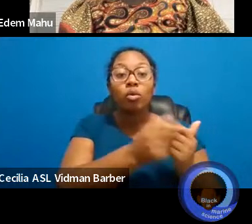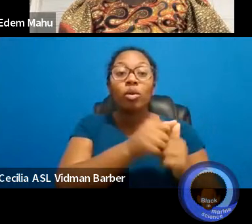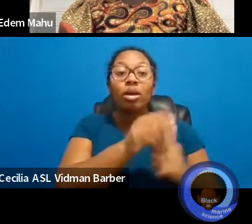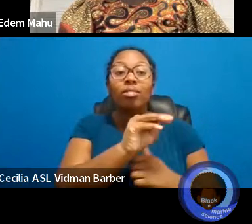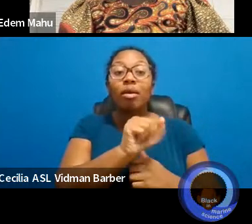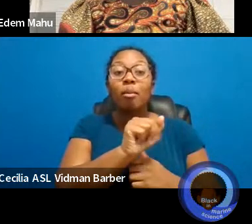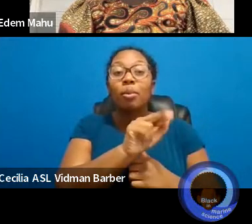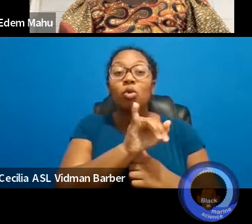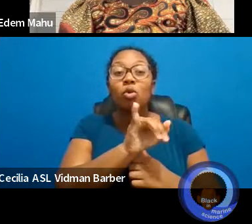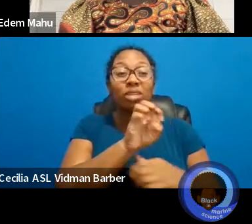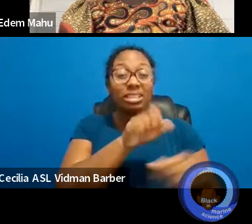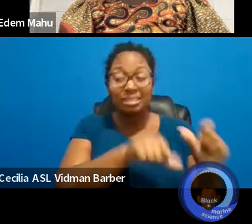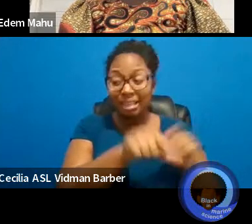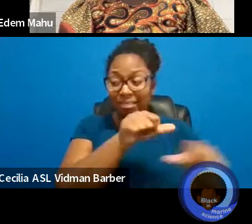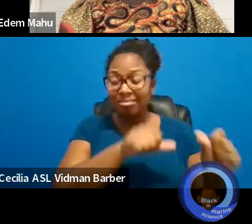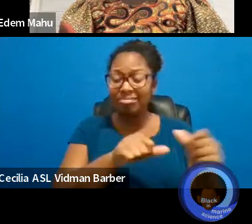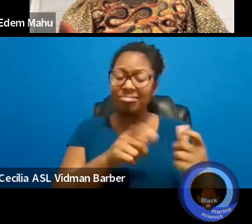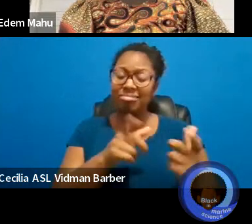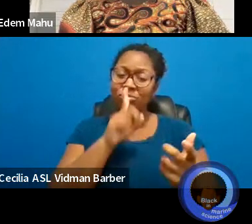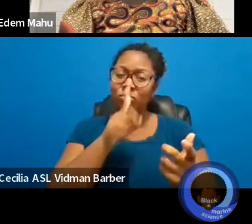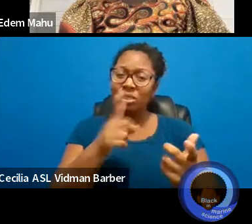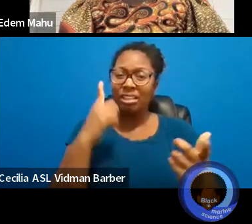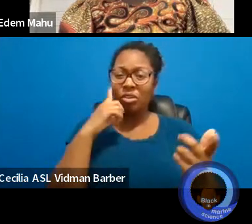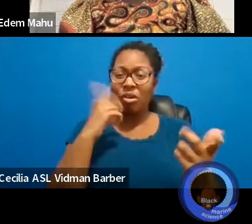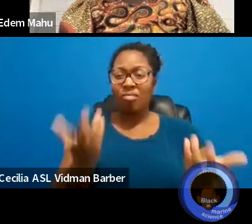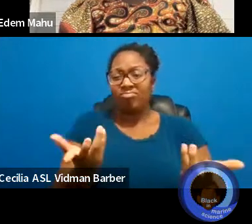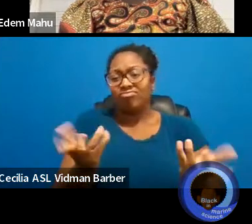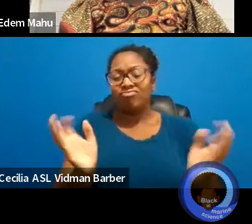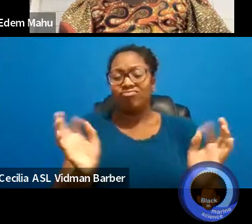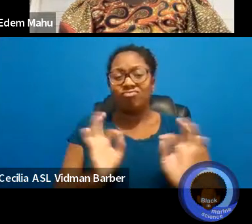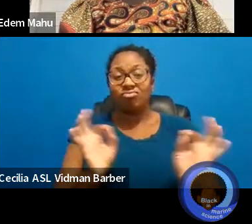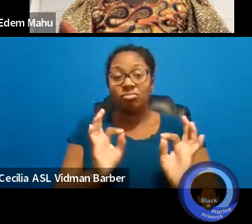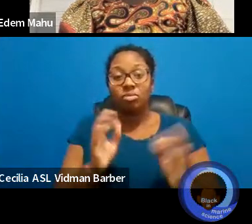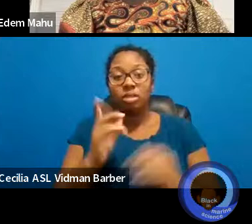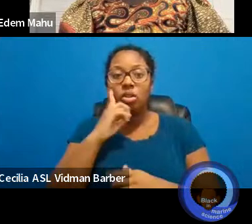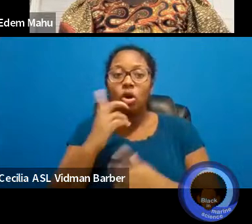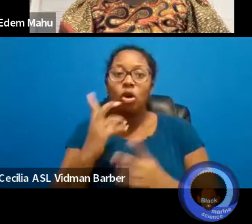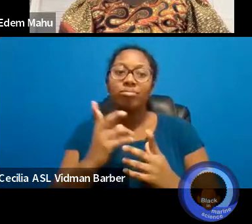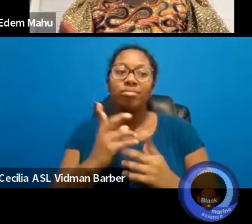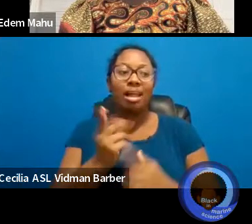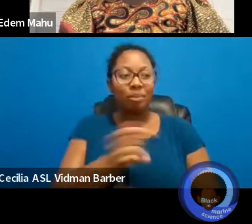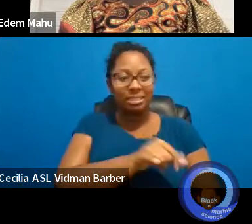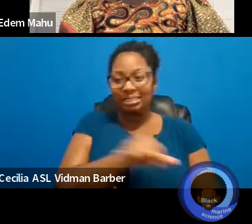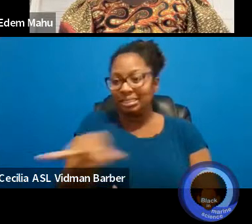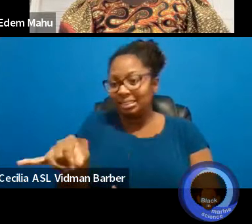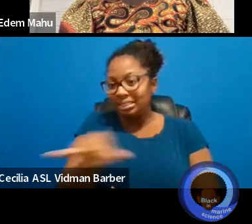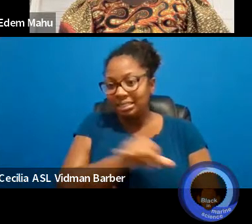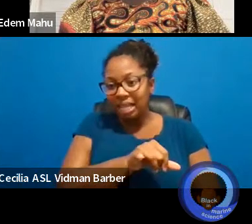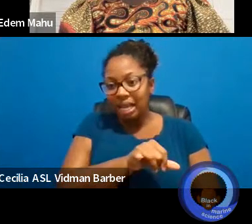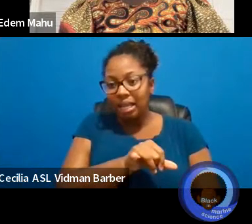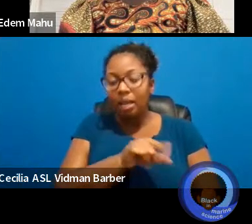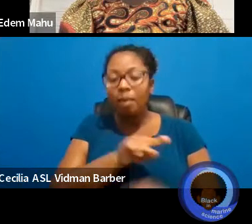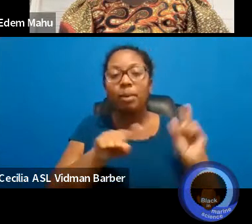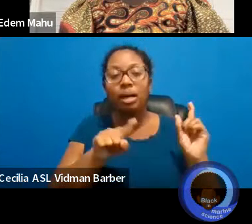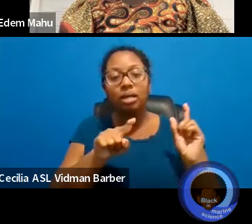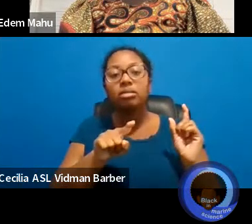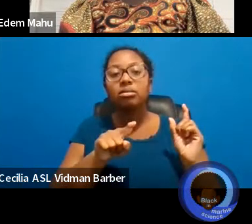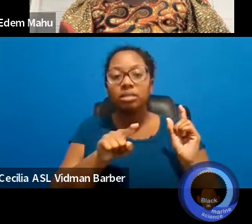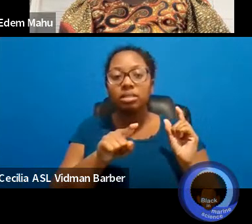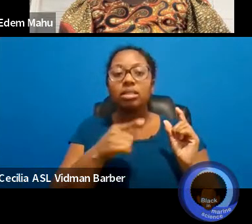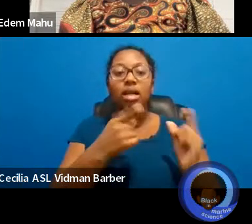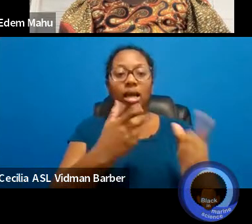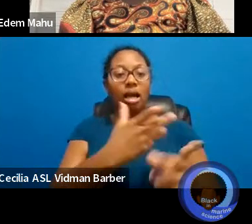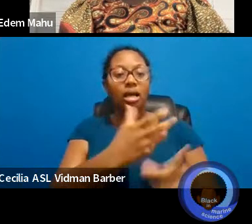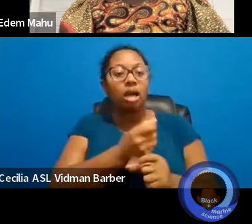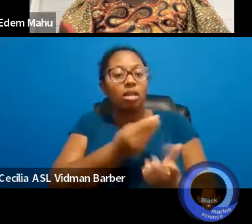not give it much of a thought because I assumed it was going to be more climate science than marine science. But to cut the long story short, I got the scholarship,